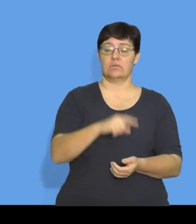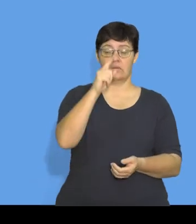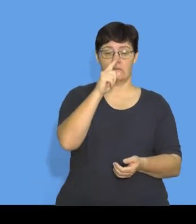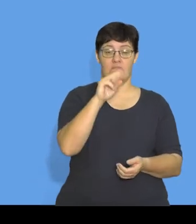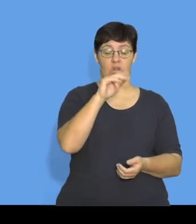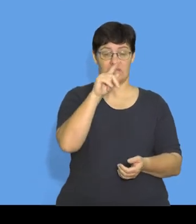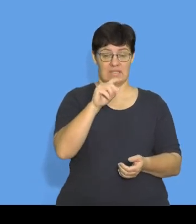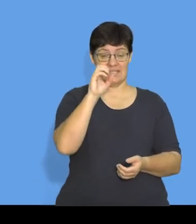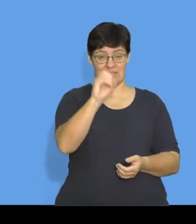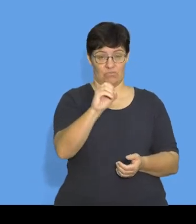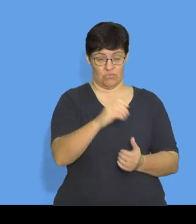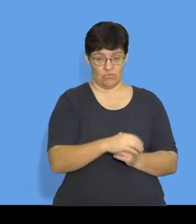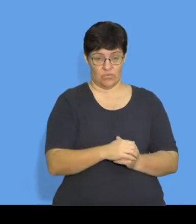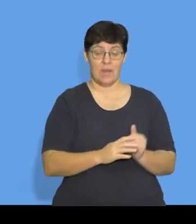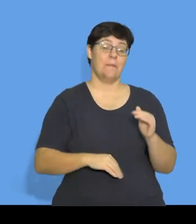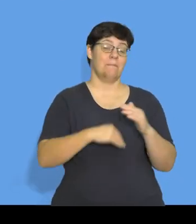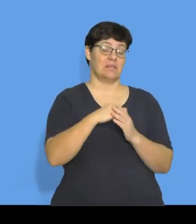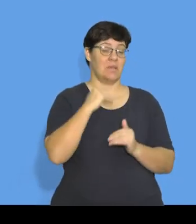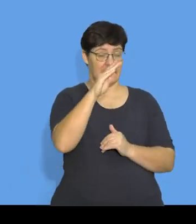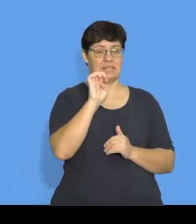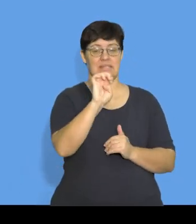velocity 0, maximum height.